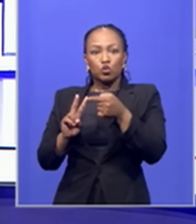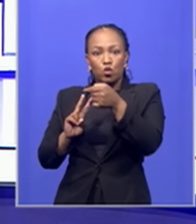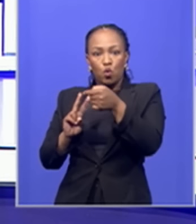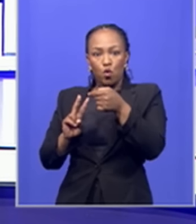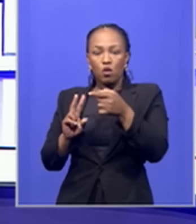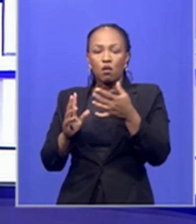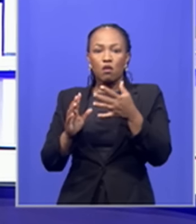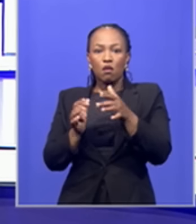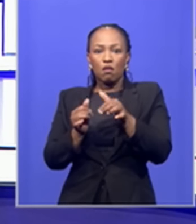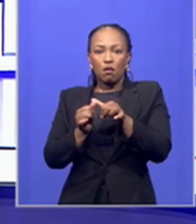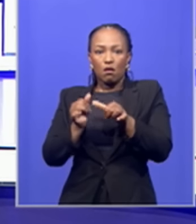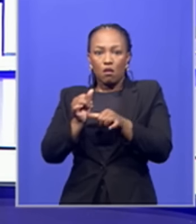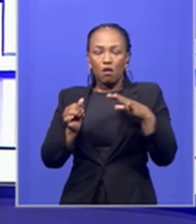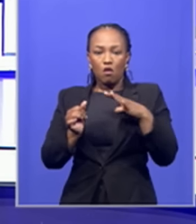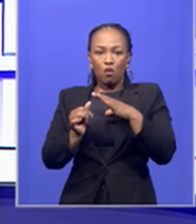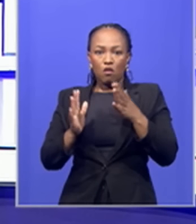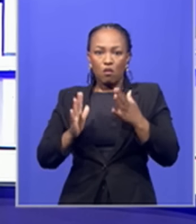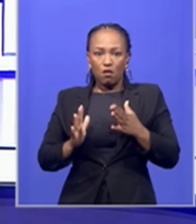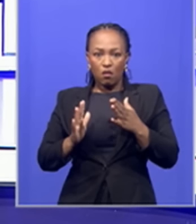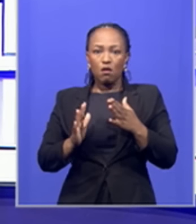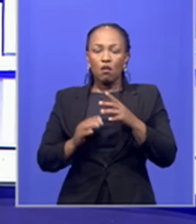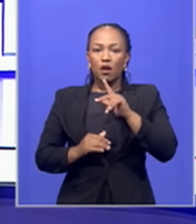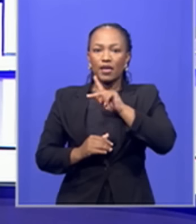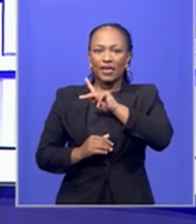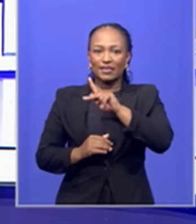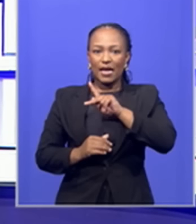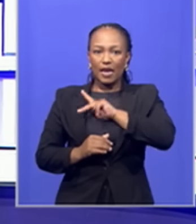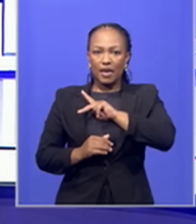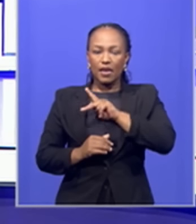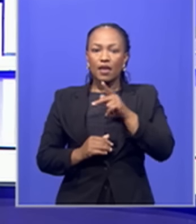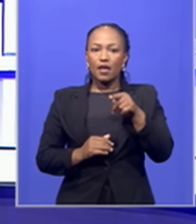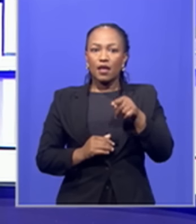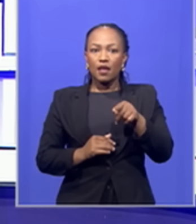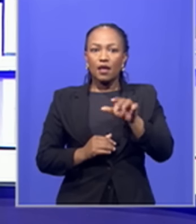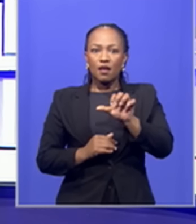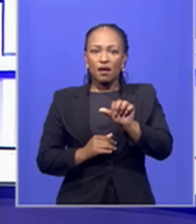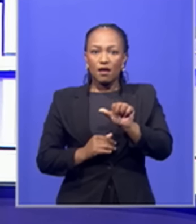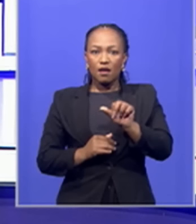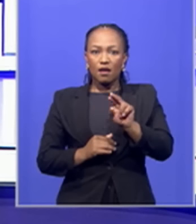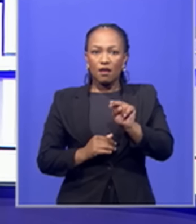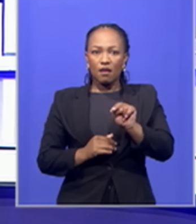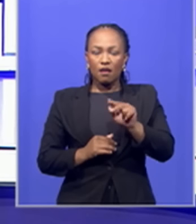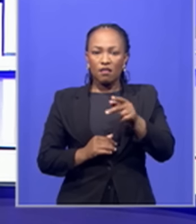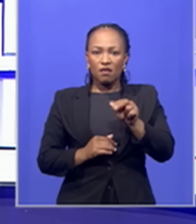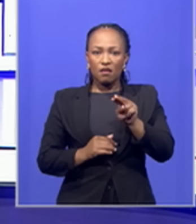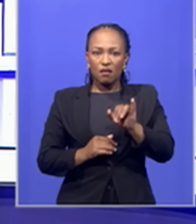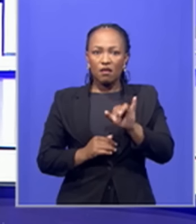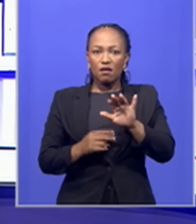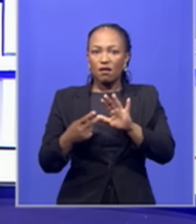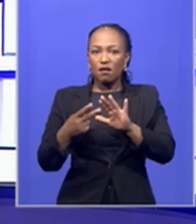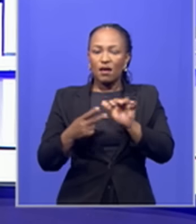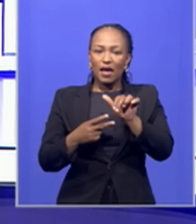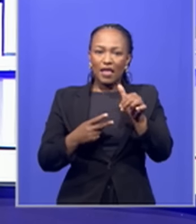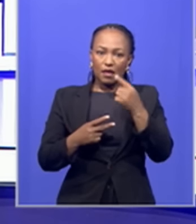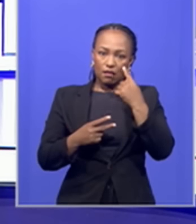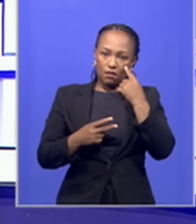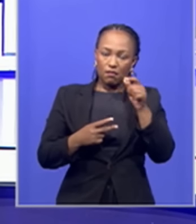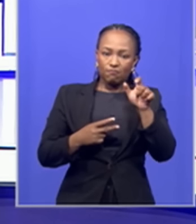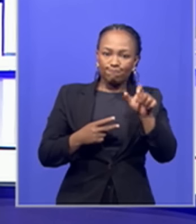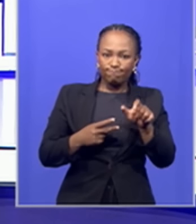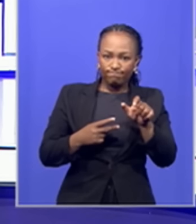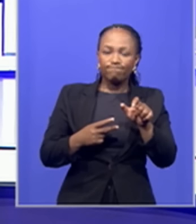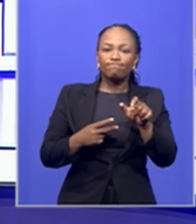motlatsa mokomishenara wa nakwana wa ka kwa KZN Major General Anthony Gopo ga mmogo le paki e neng e tlhagelela